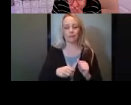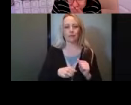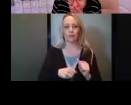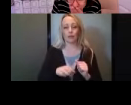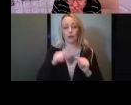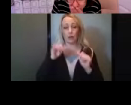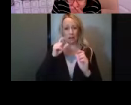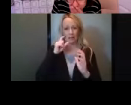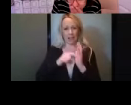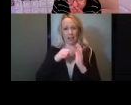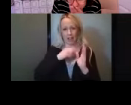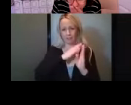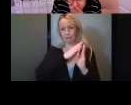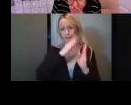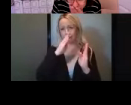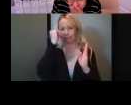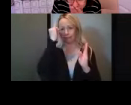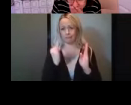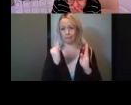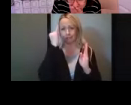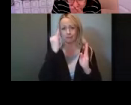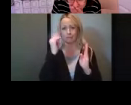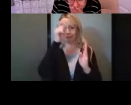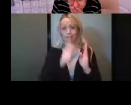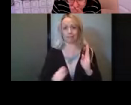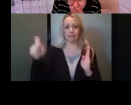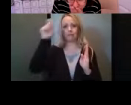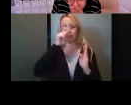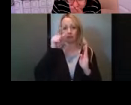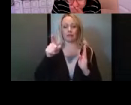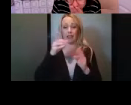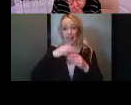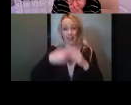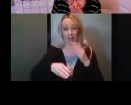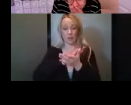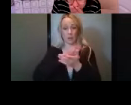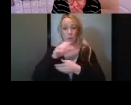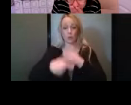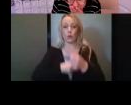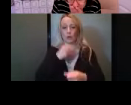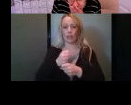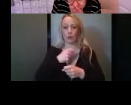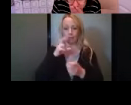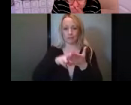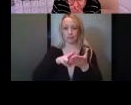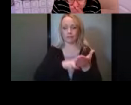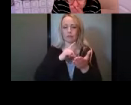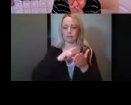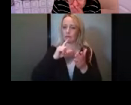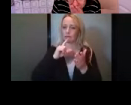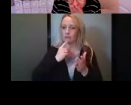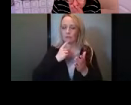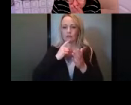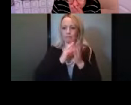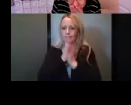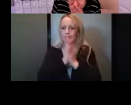plot. We're going to be running a study where at the end of the school year, we enroll children in an intensive intervention program. And over the course